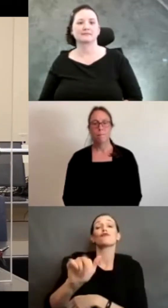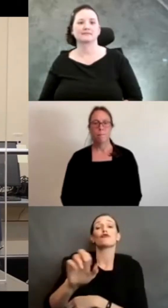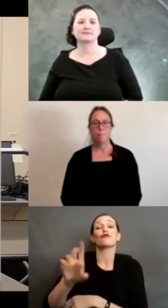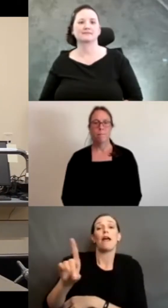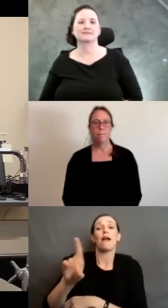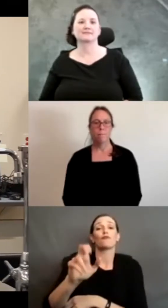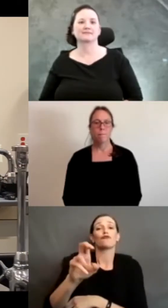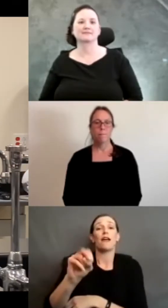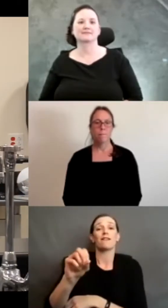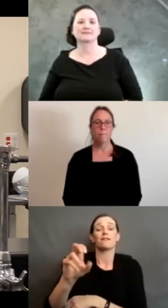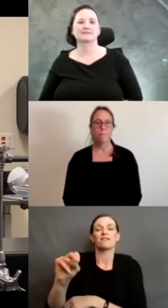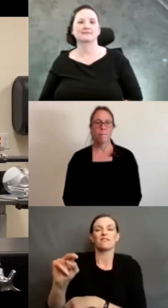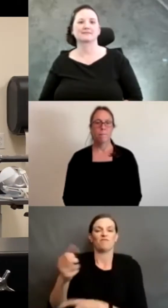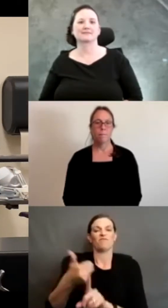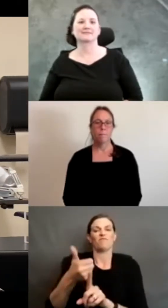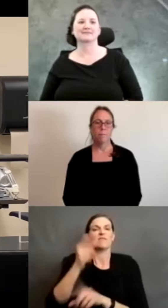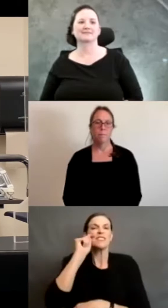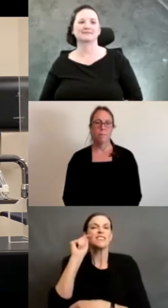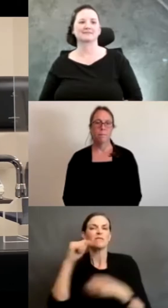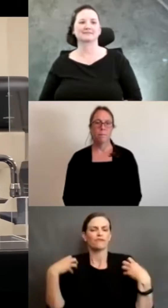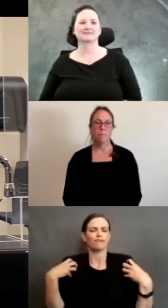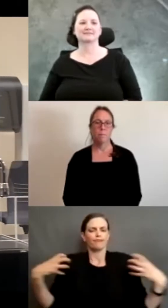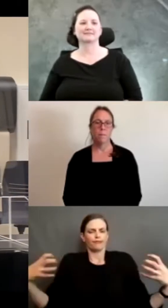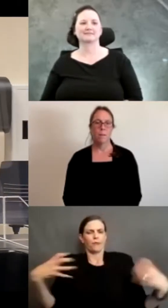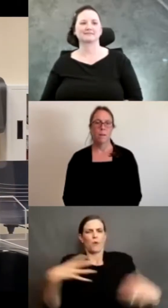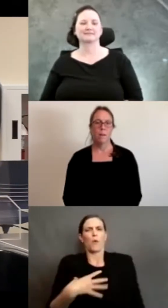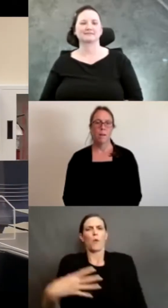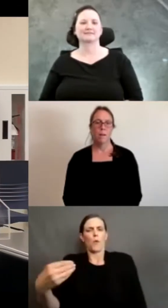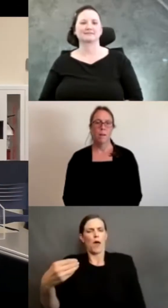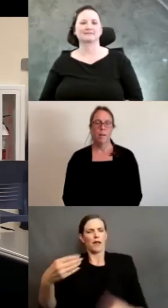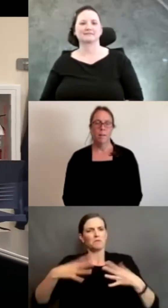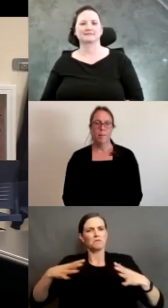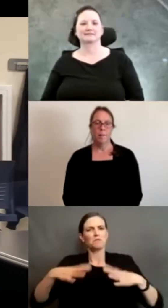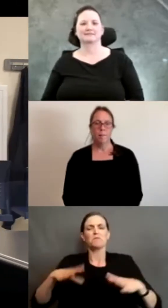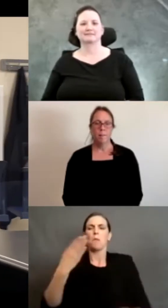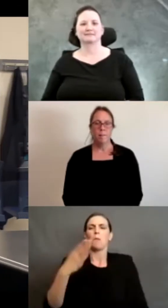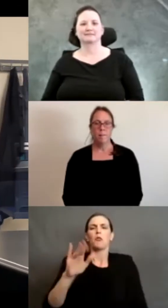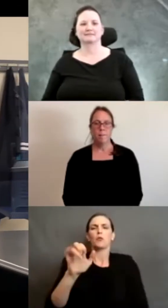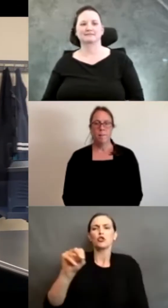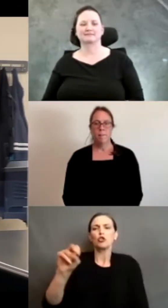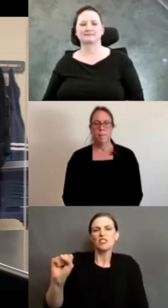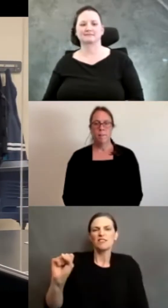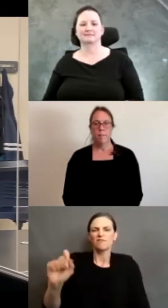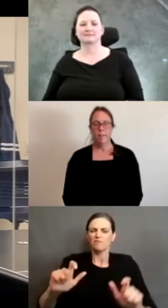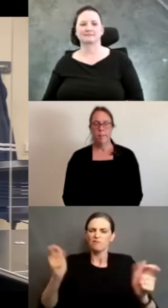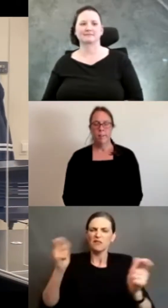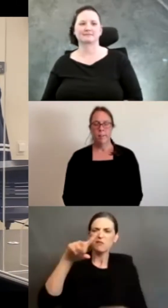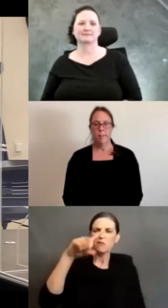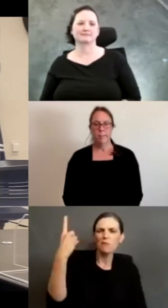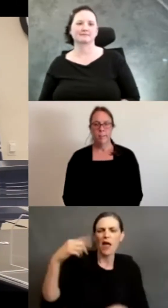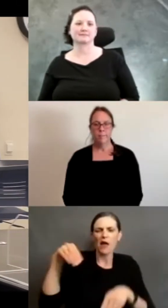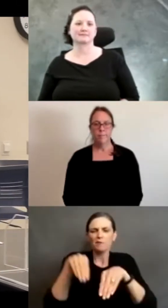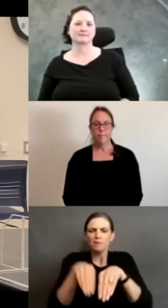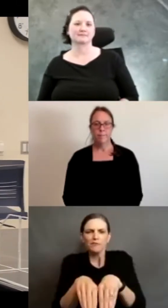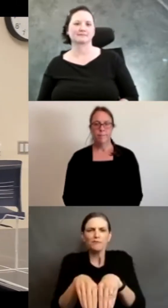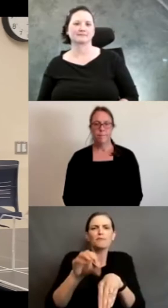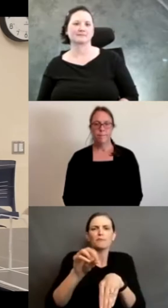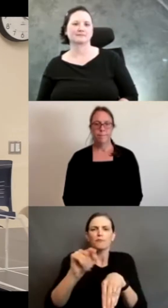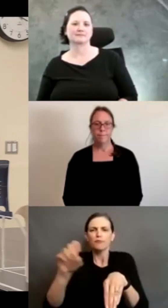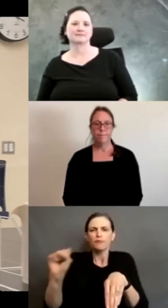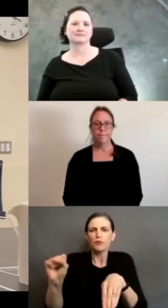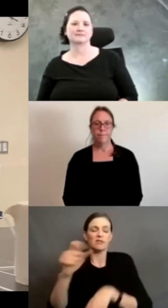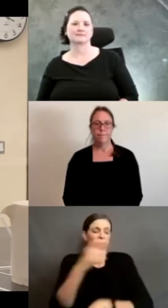Brad is a muscular teen with a white silk t-shirt and blue jeans on. He wears big black boots and has a tattoo of a skull